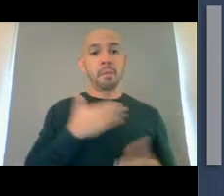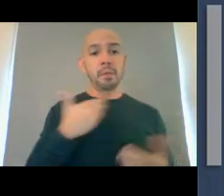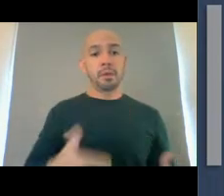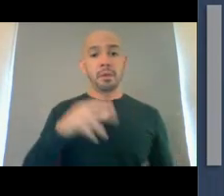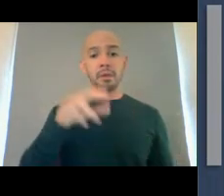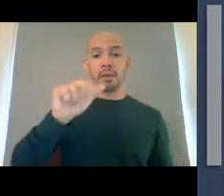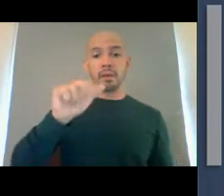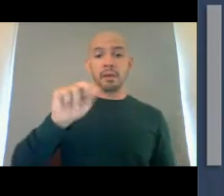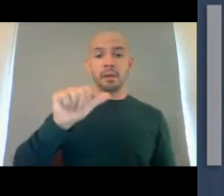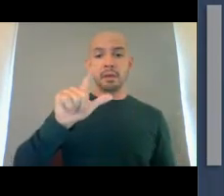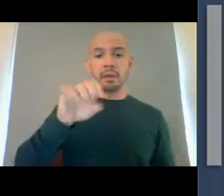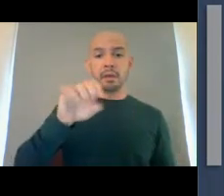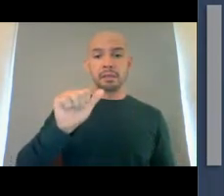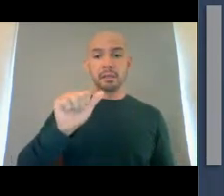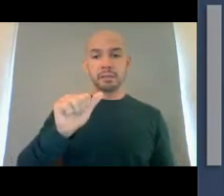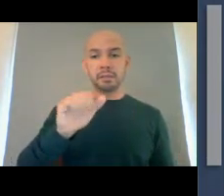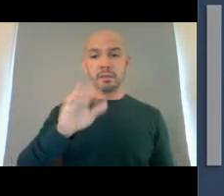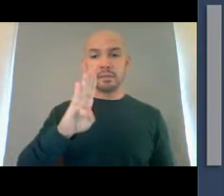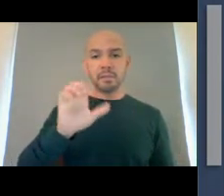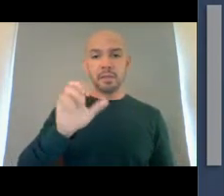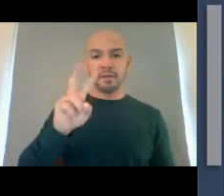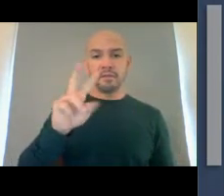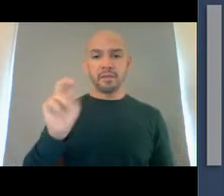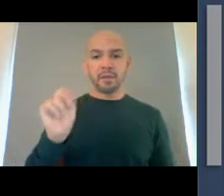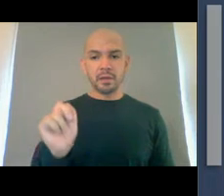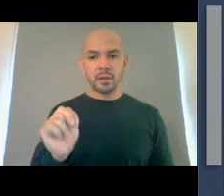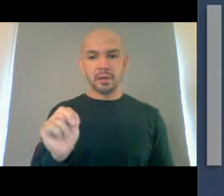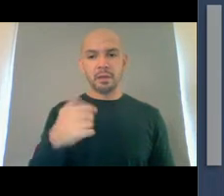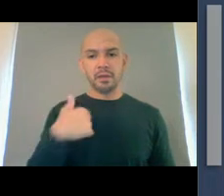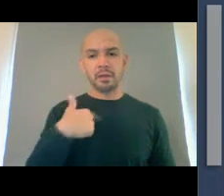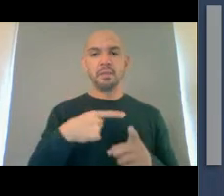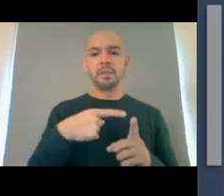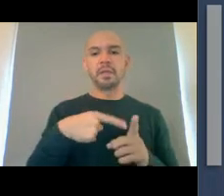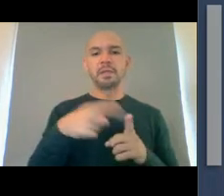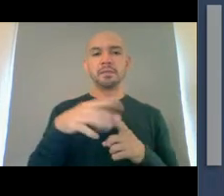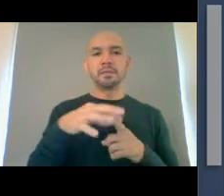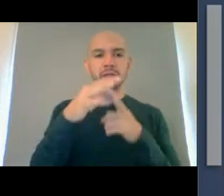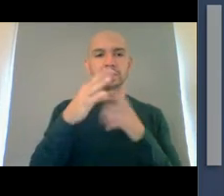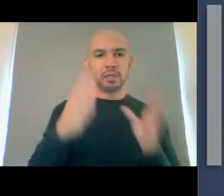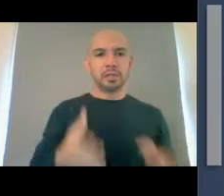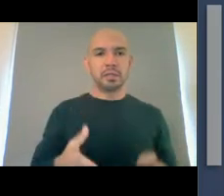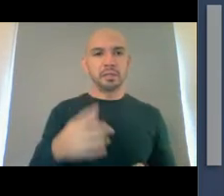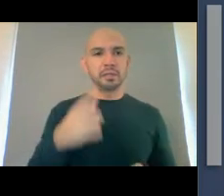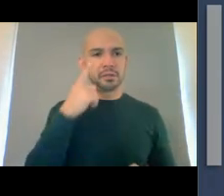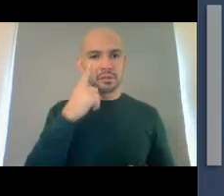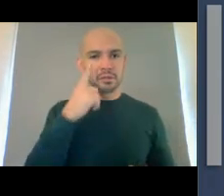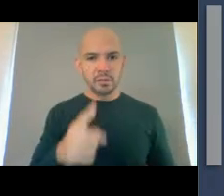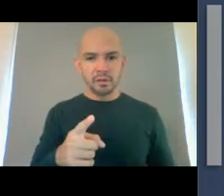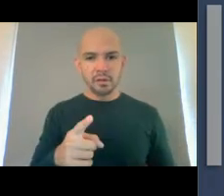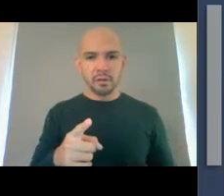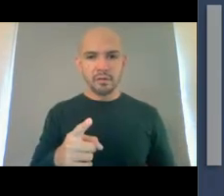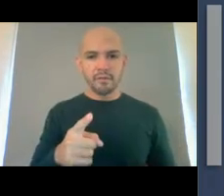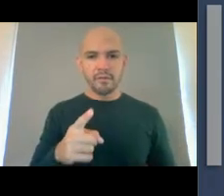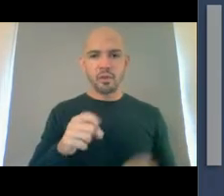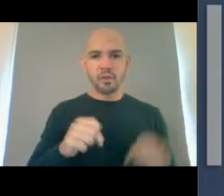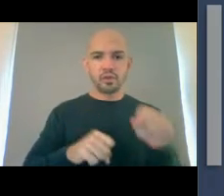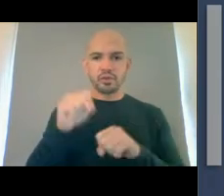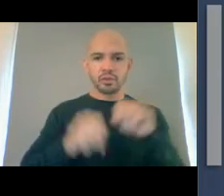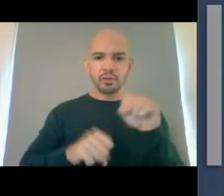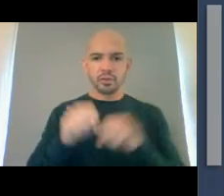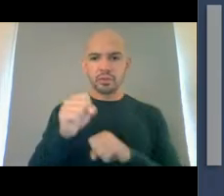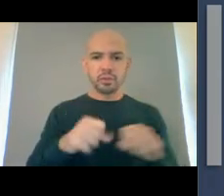bevin and i'm carbs zero emission infrastructure specialist my team and colleagues at carb have been working closely with hannah as part of the work